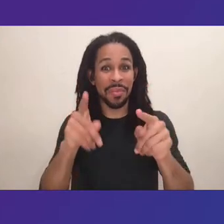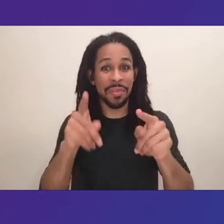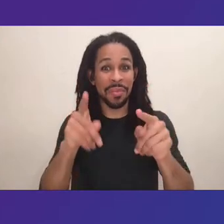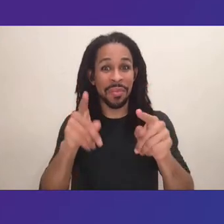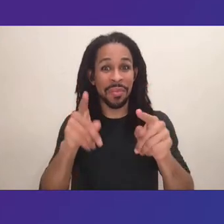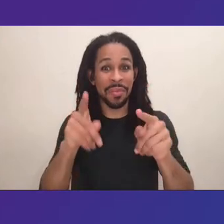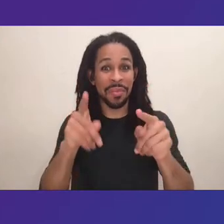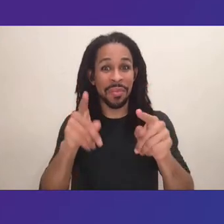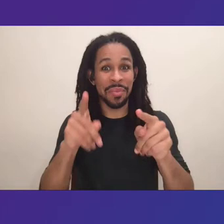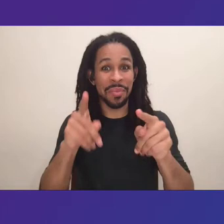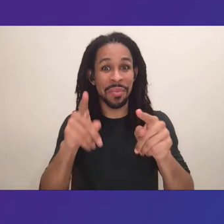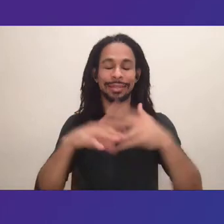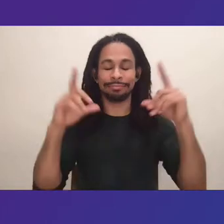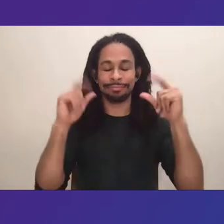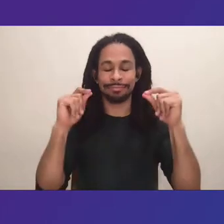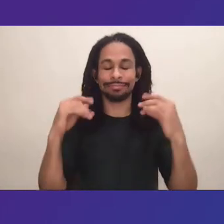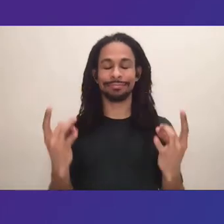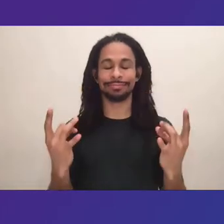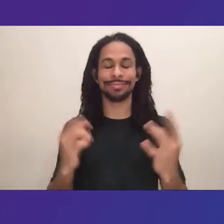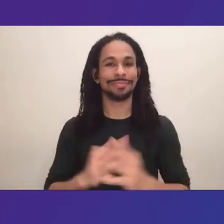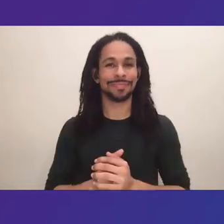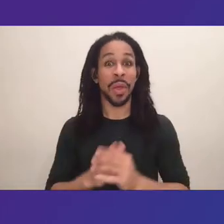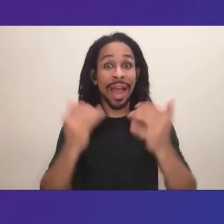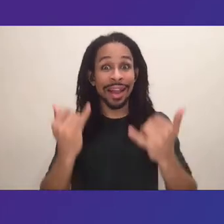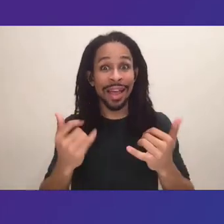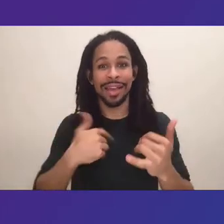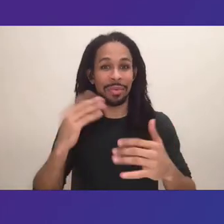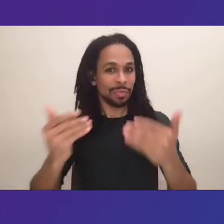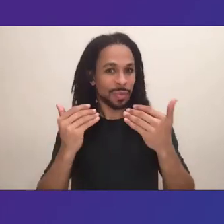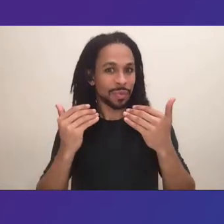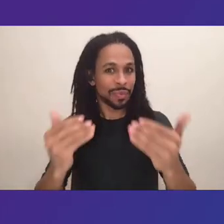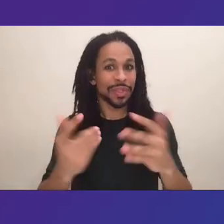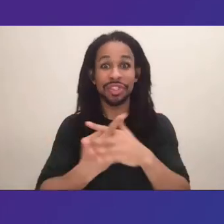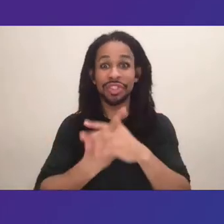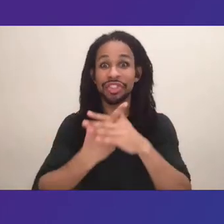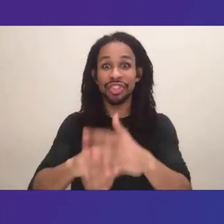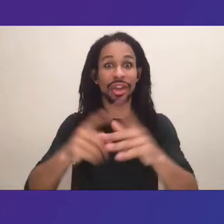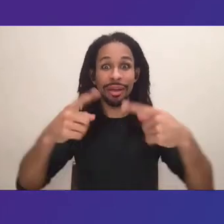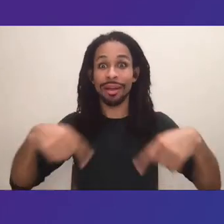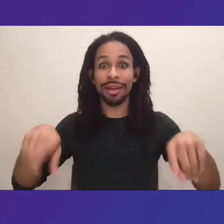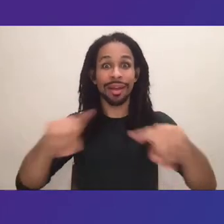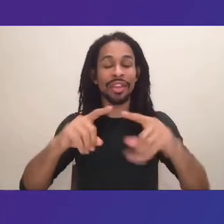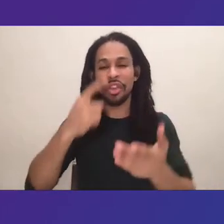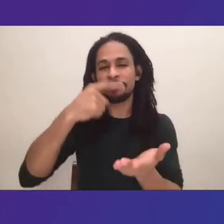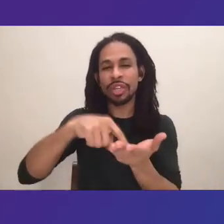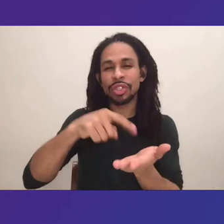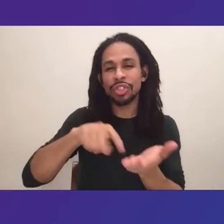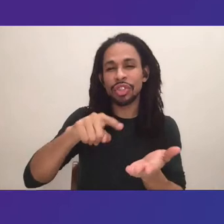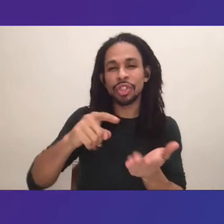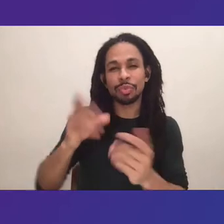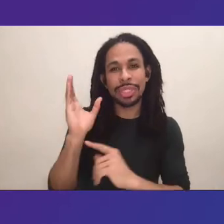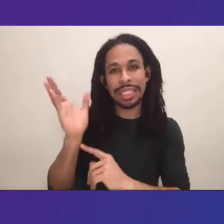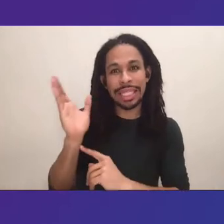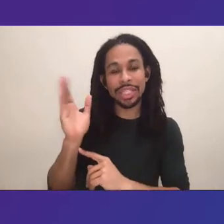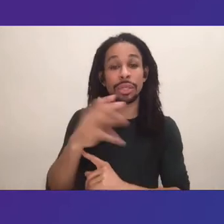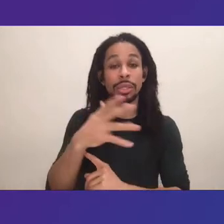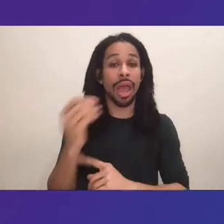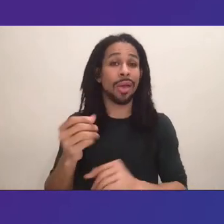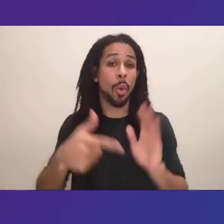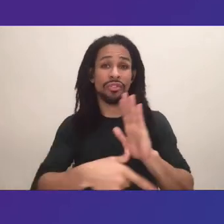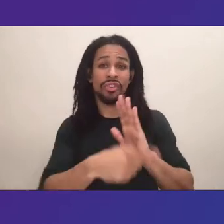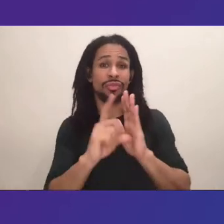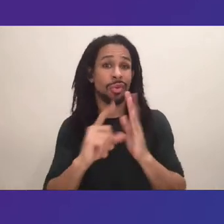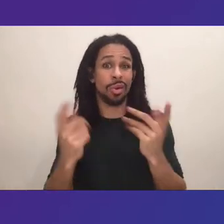ahead and start us off with the research presentation and an overview of what 2020 has